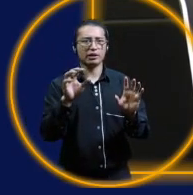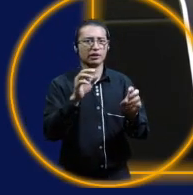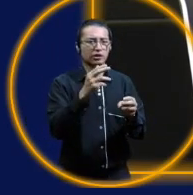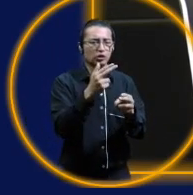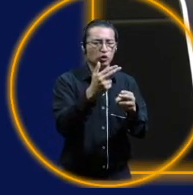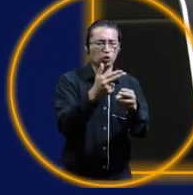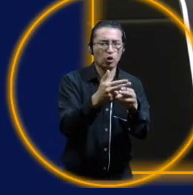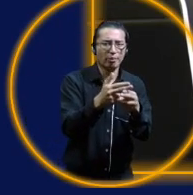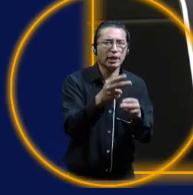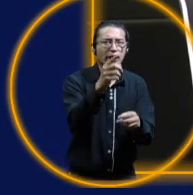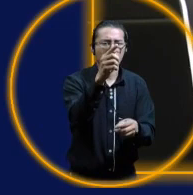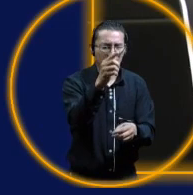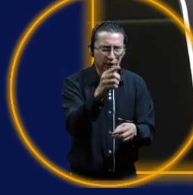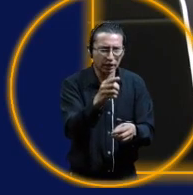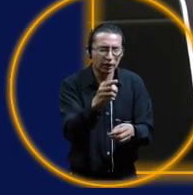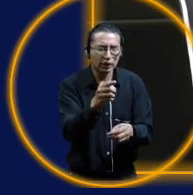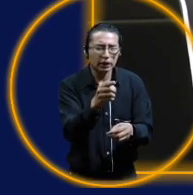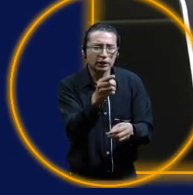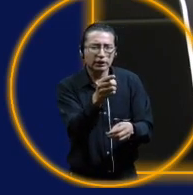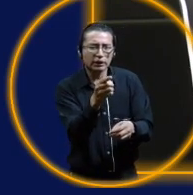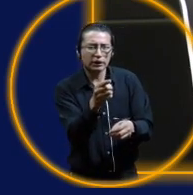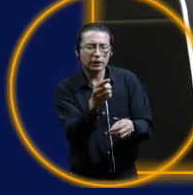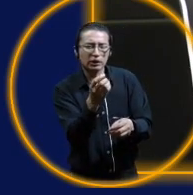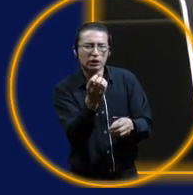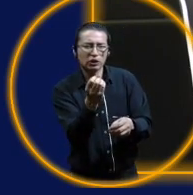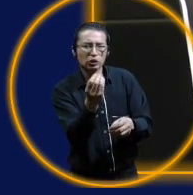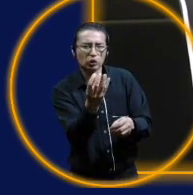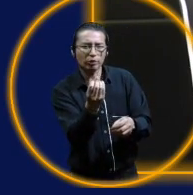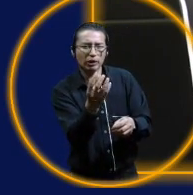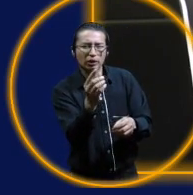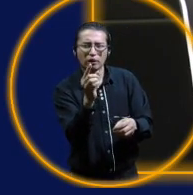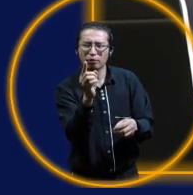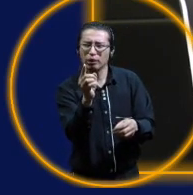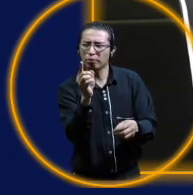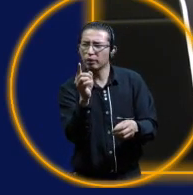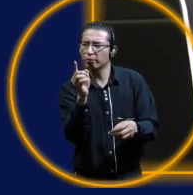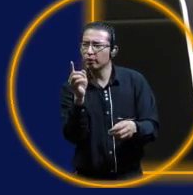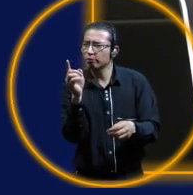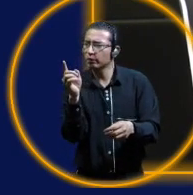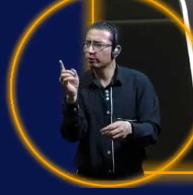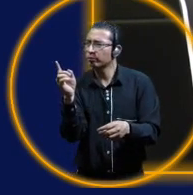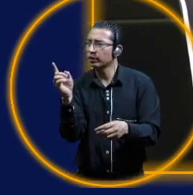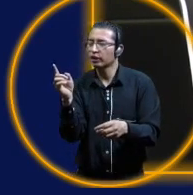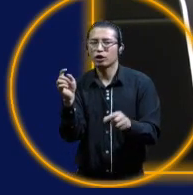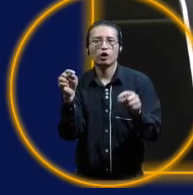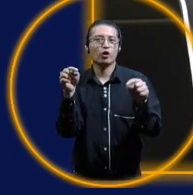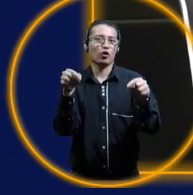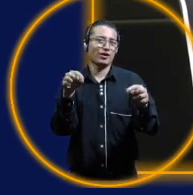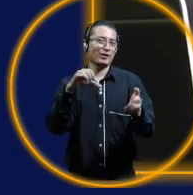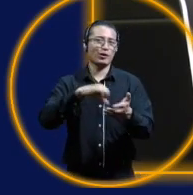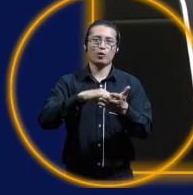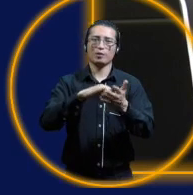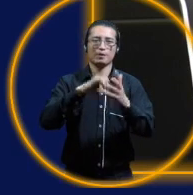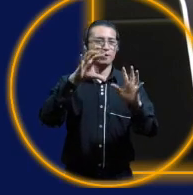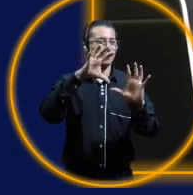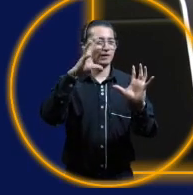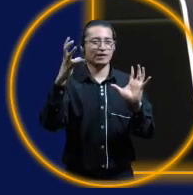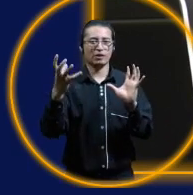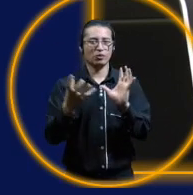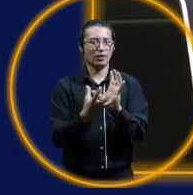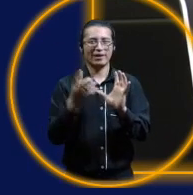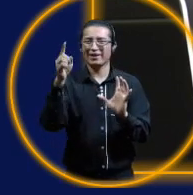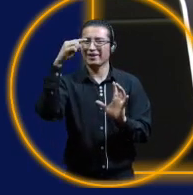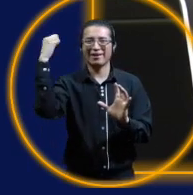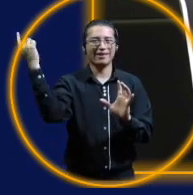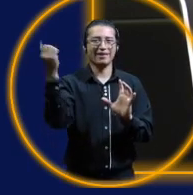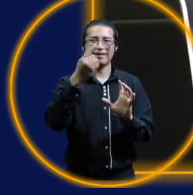price. That's the world we're in. The view count, the like count, the comment count, those are the price. That's